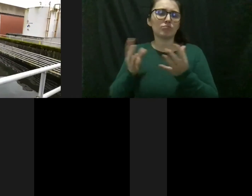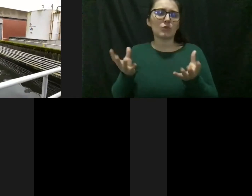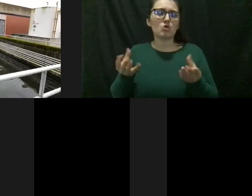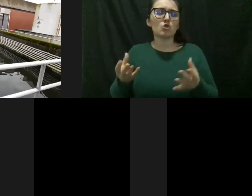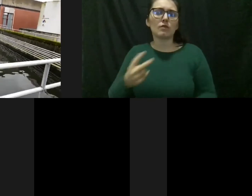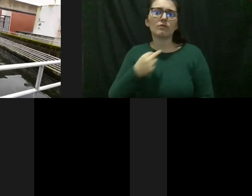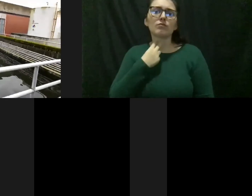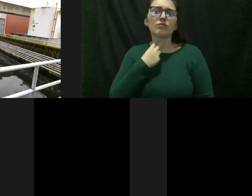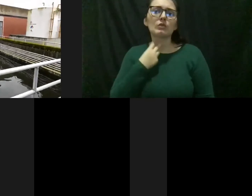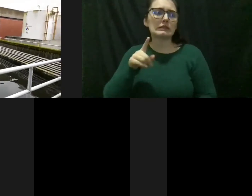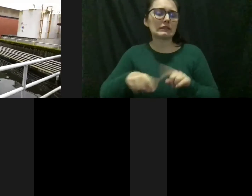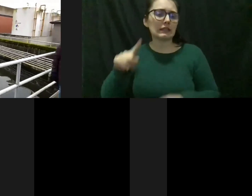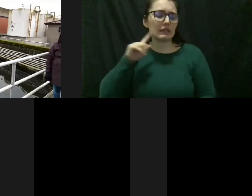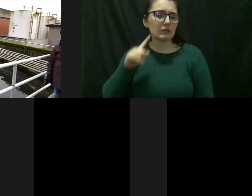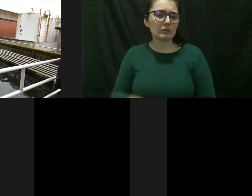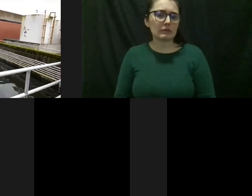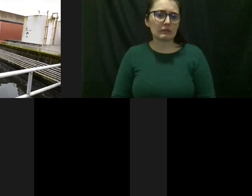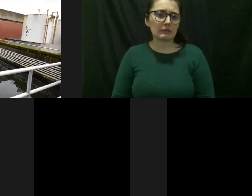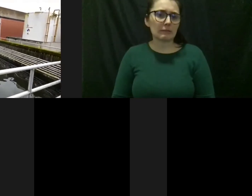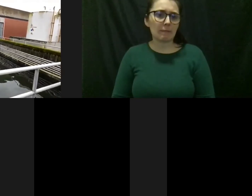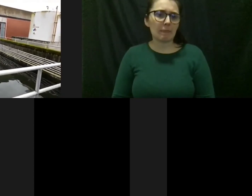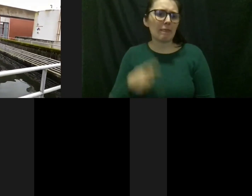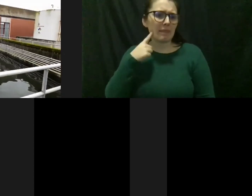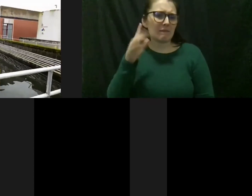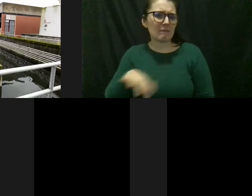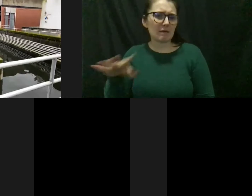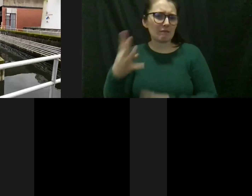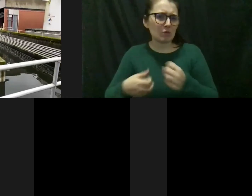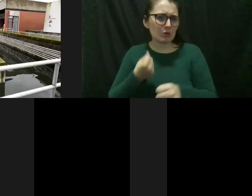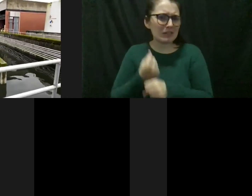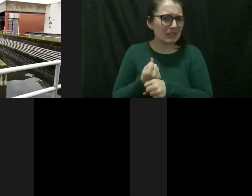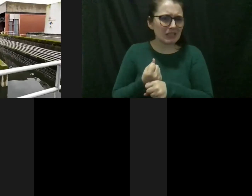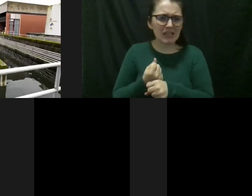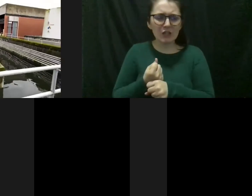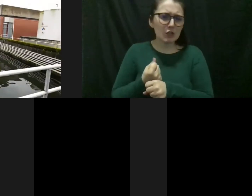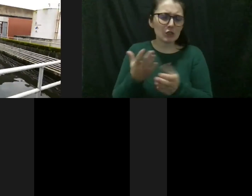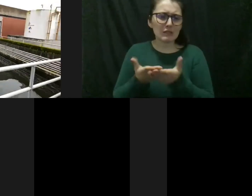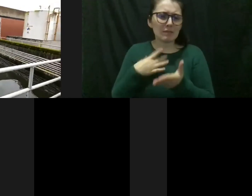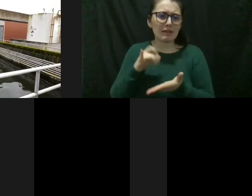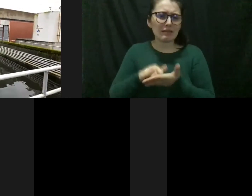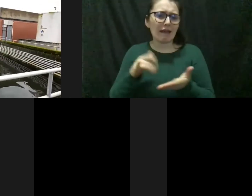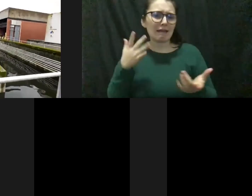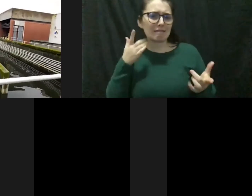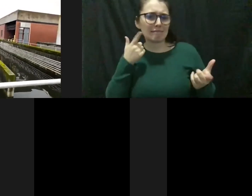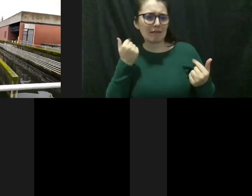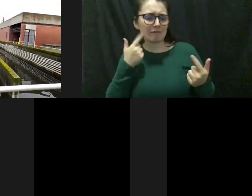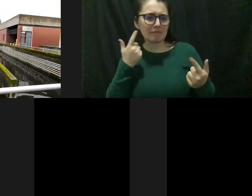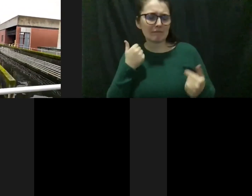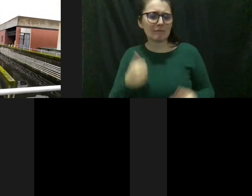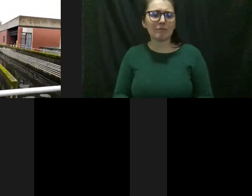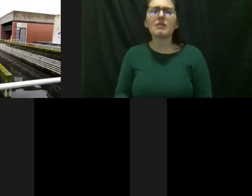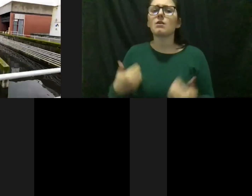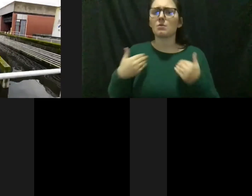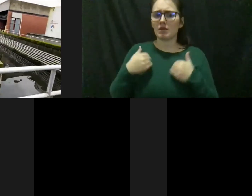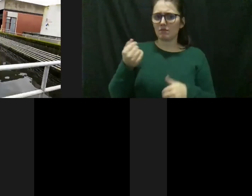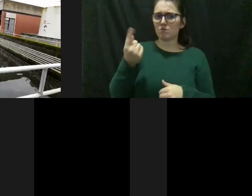farm for watering the trees. But we'd like to start using Class A, and also we could use it to water golf